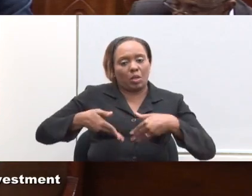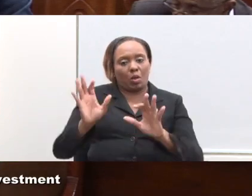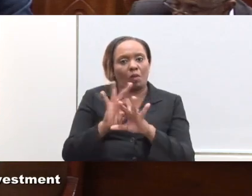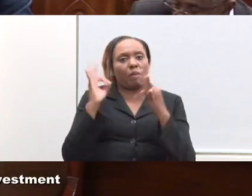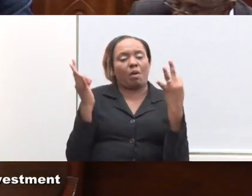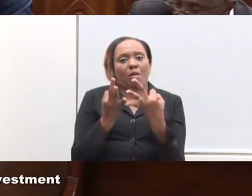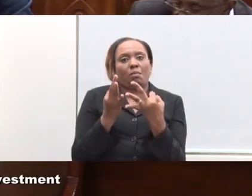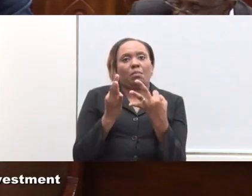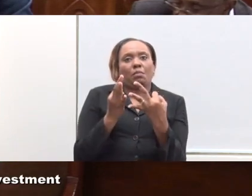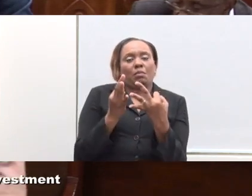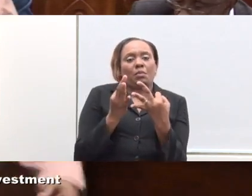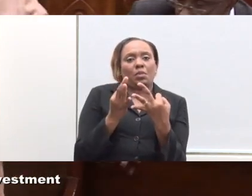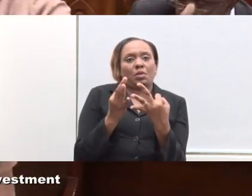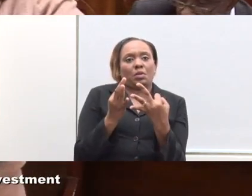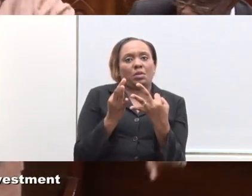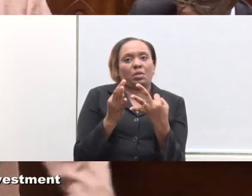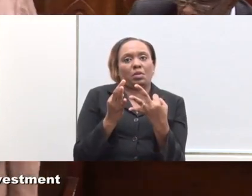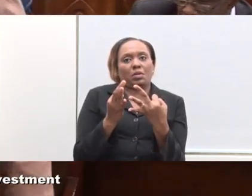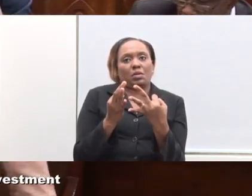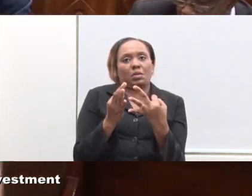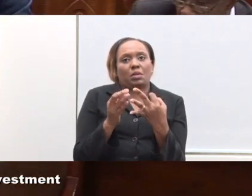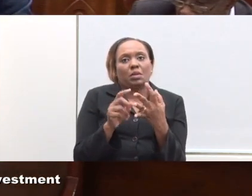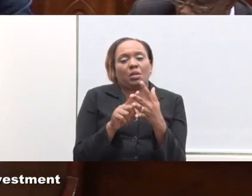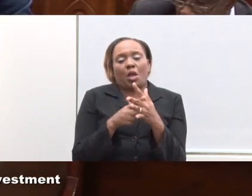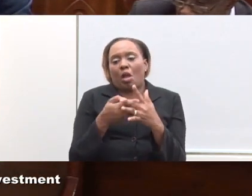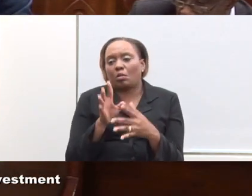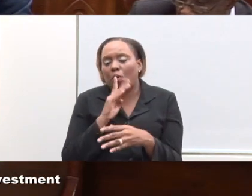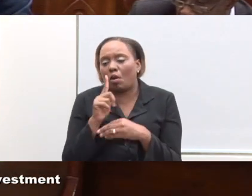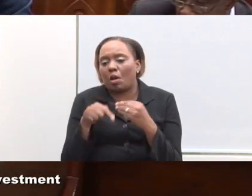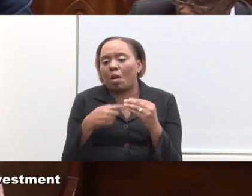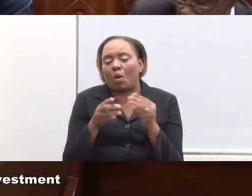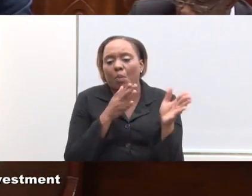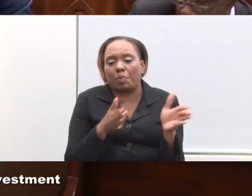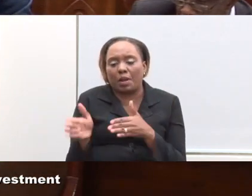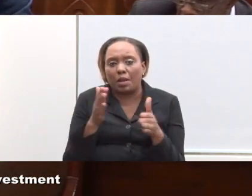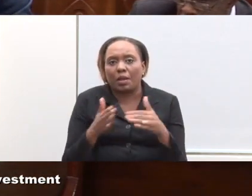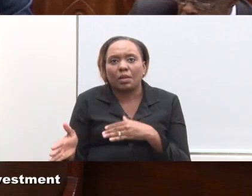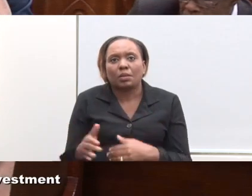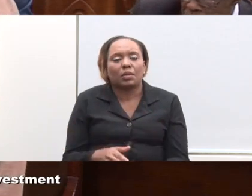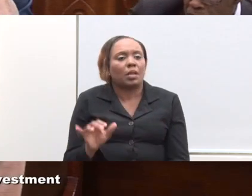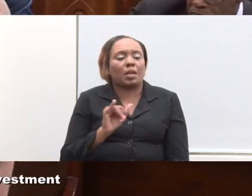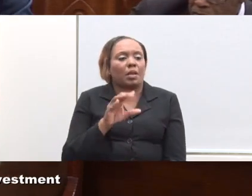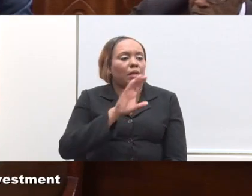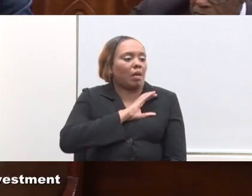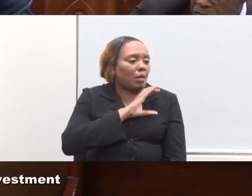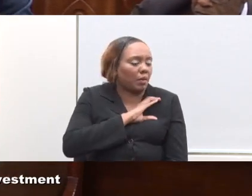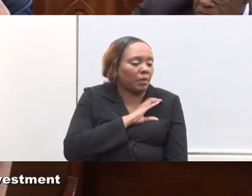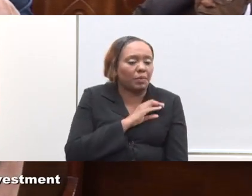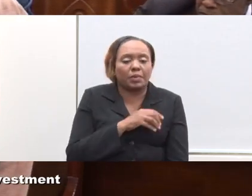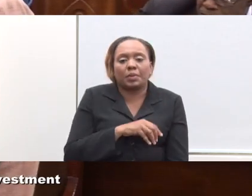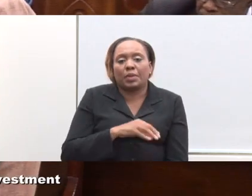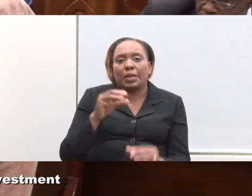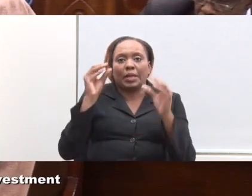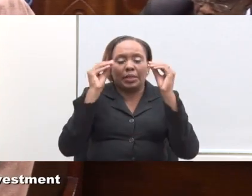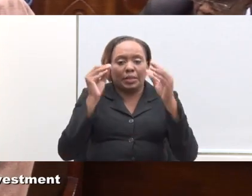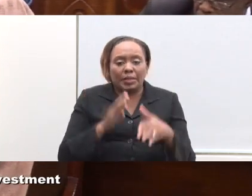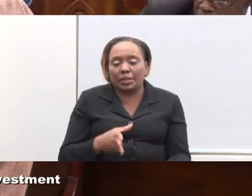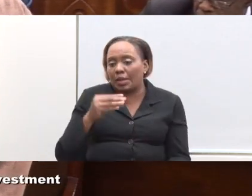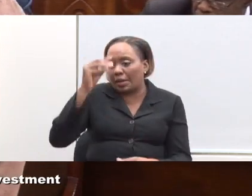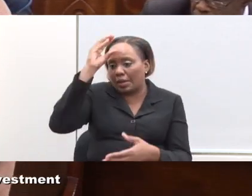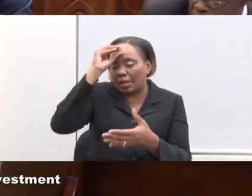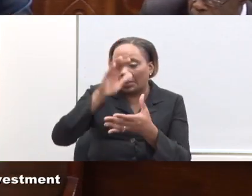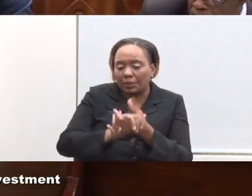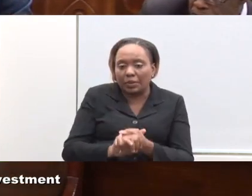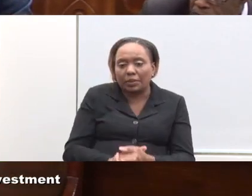from as early as this weekend. A police constable and his wife, a teacher and her husband,